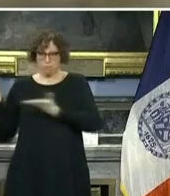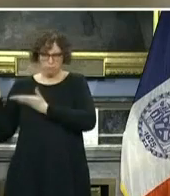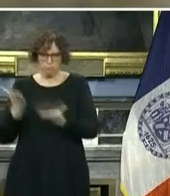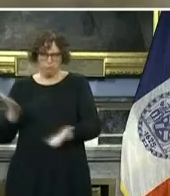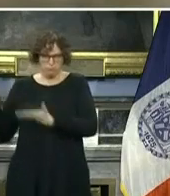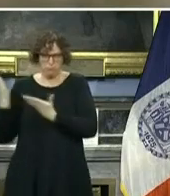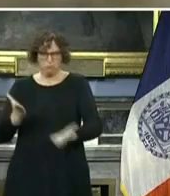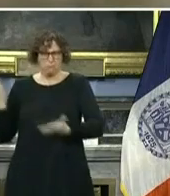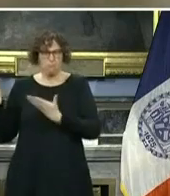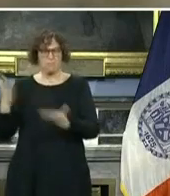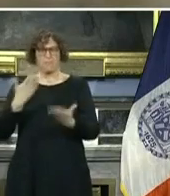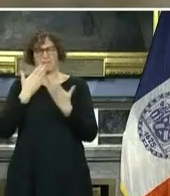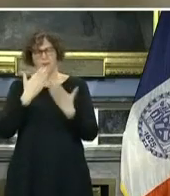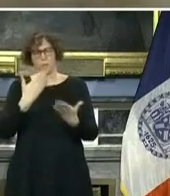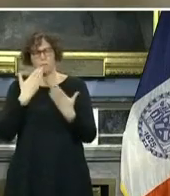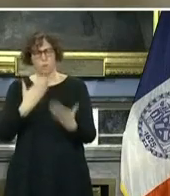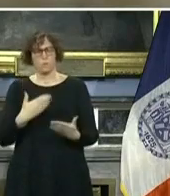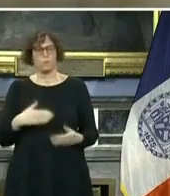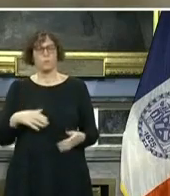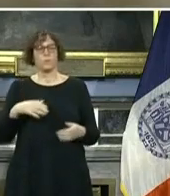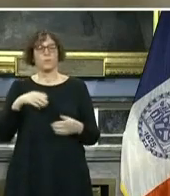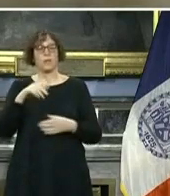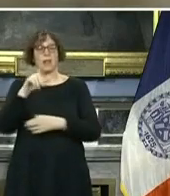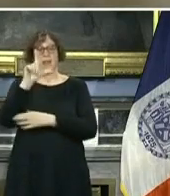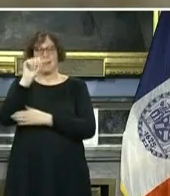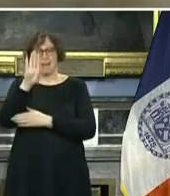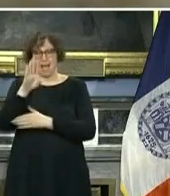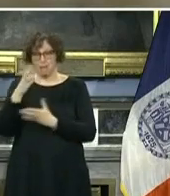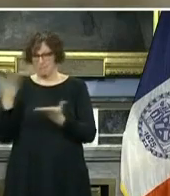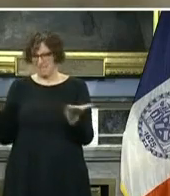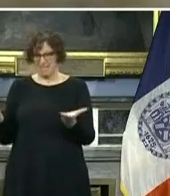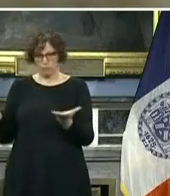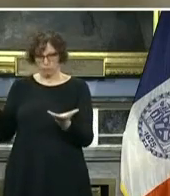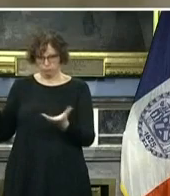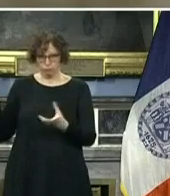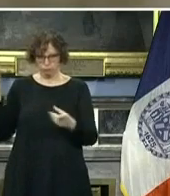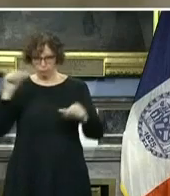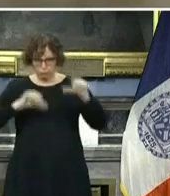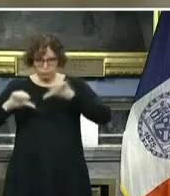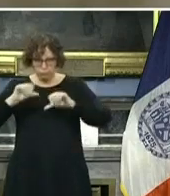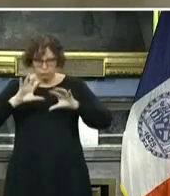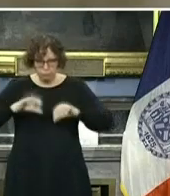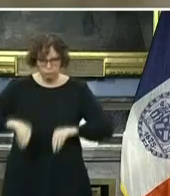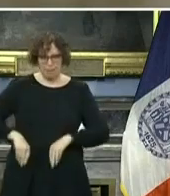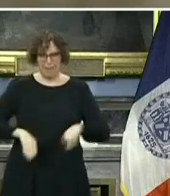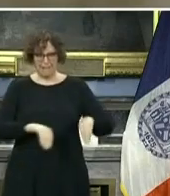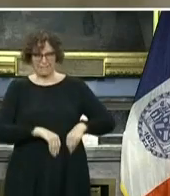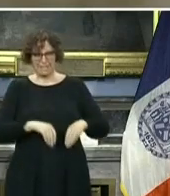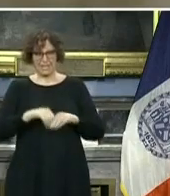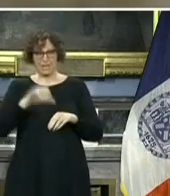Labs. Again, it's really simple. We at Cry Precision are incredibly fortunate.